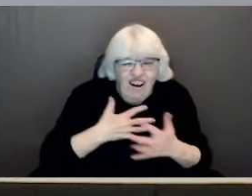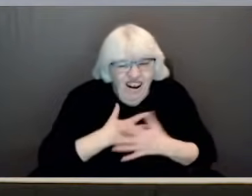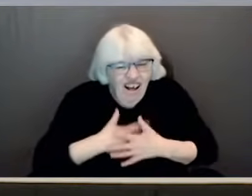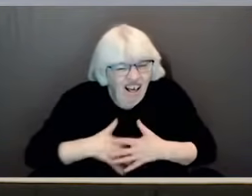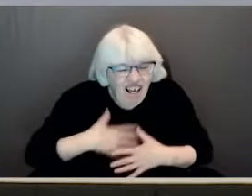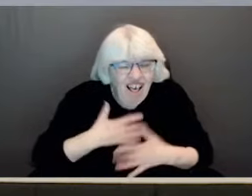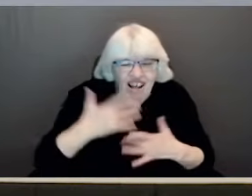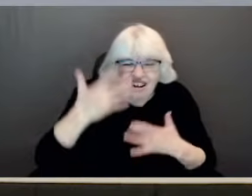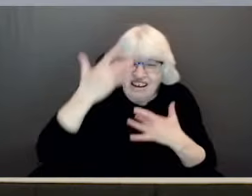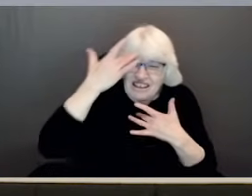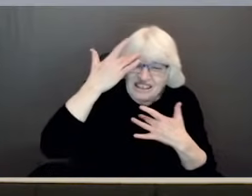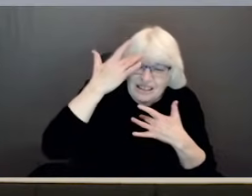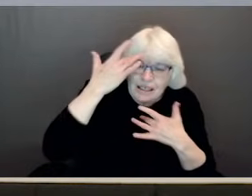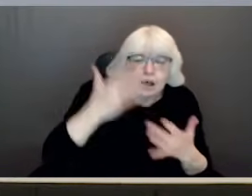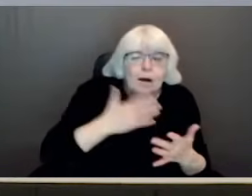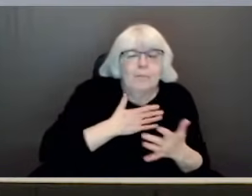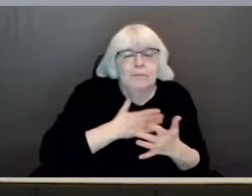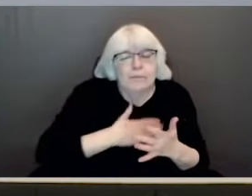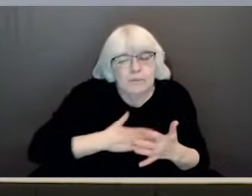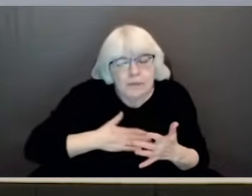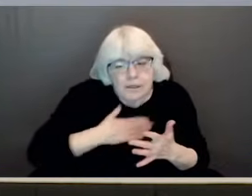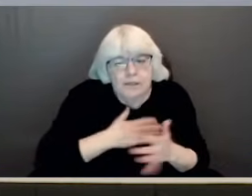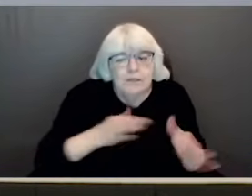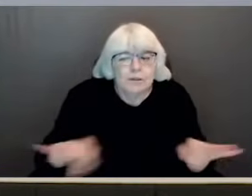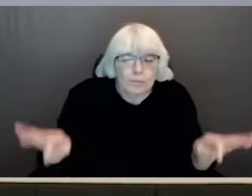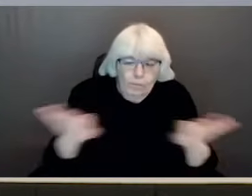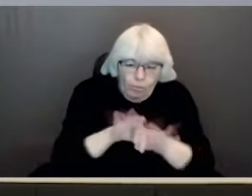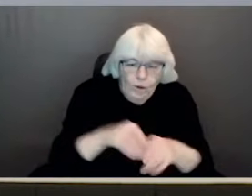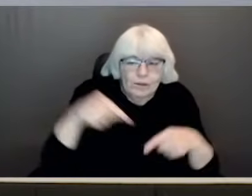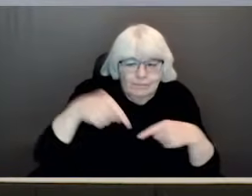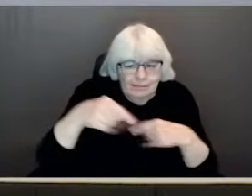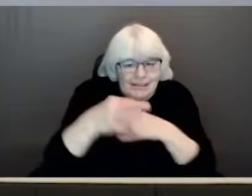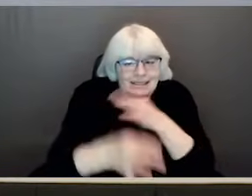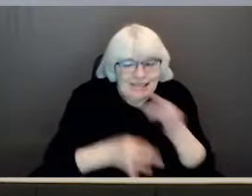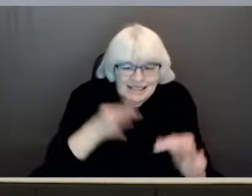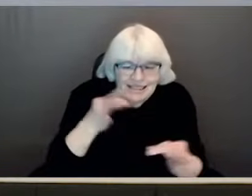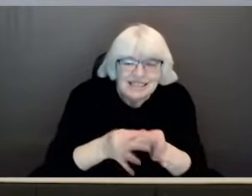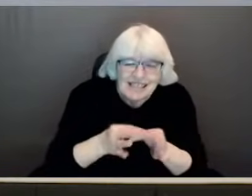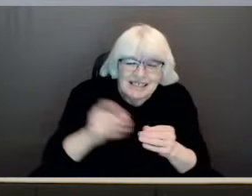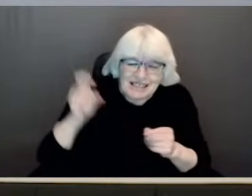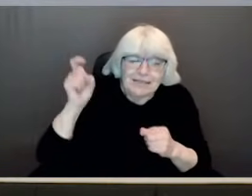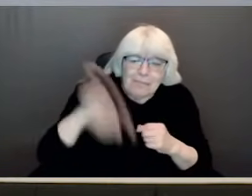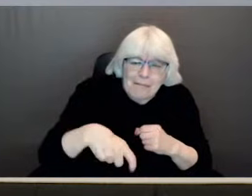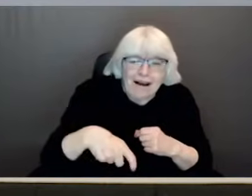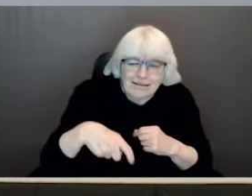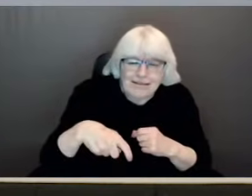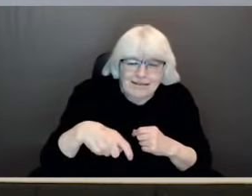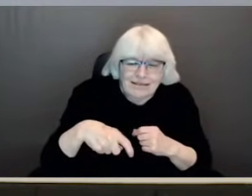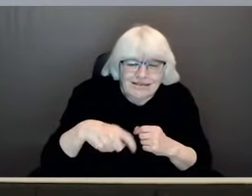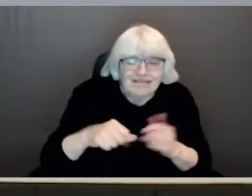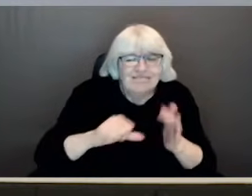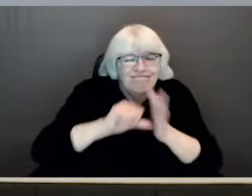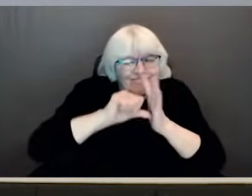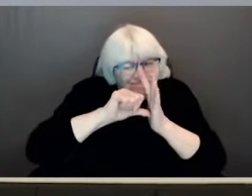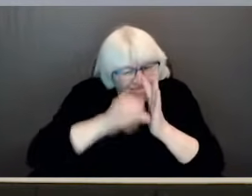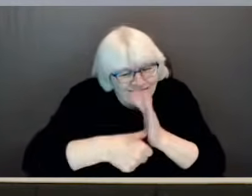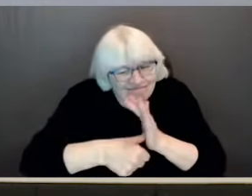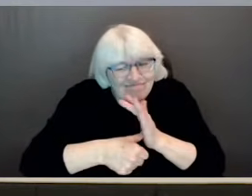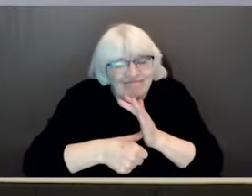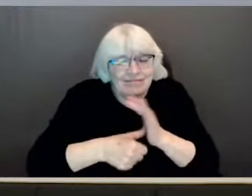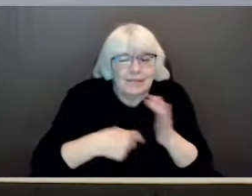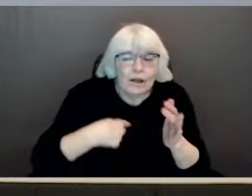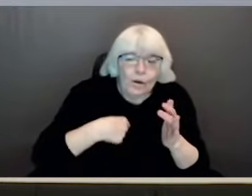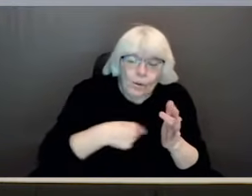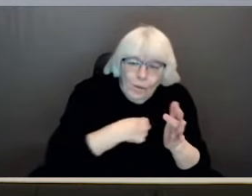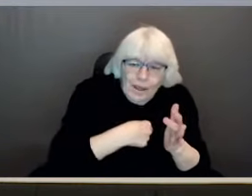it's something that I think is something that we've been emphasizing in this province more than other places, but it has served